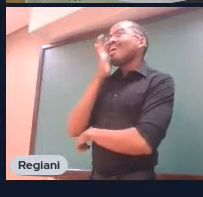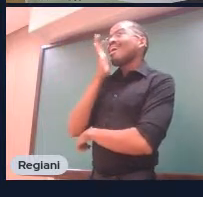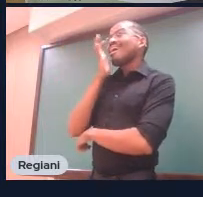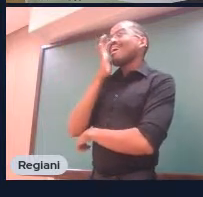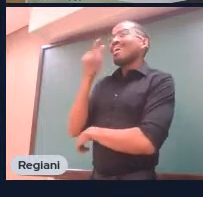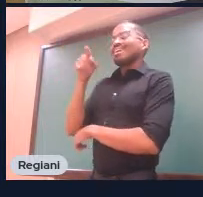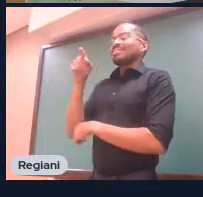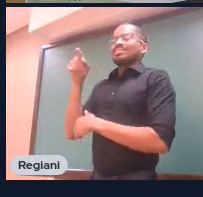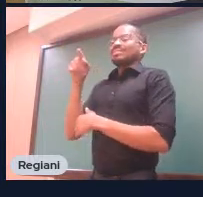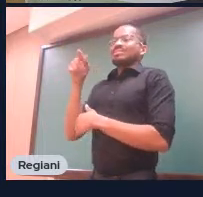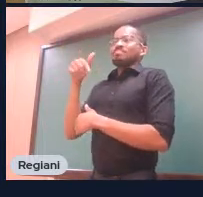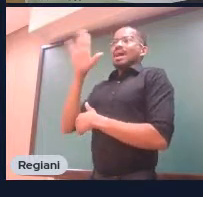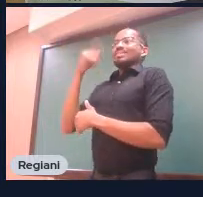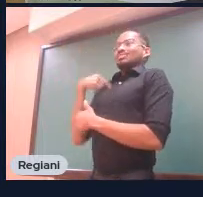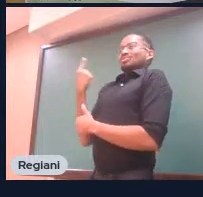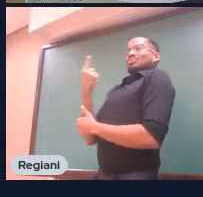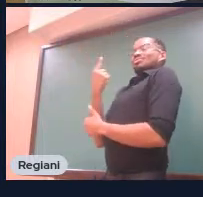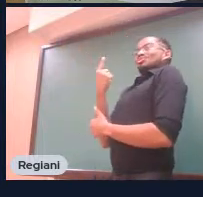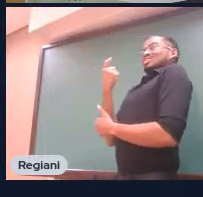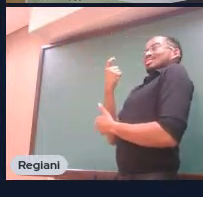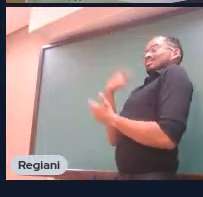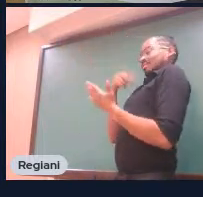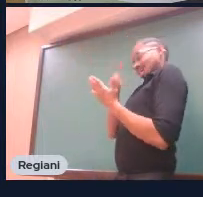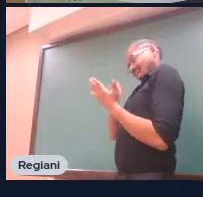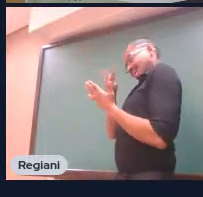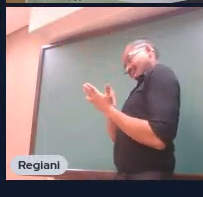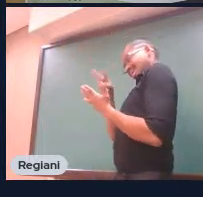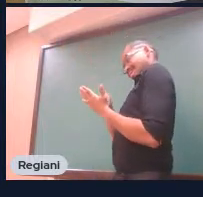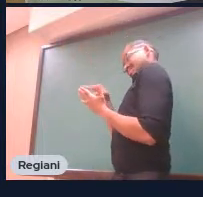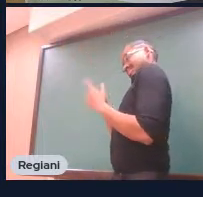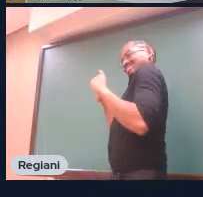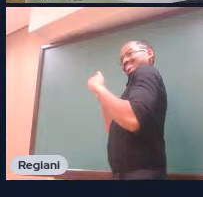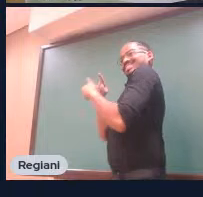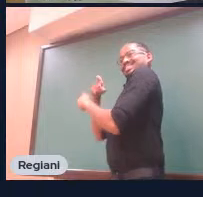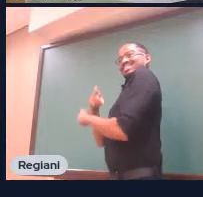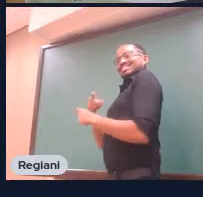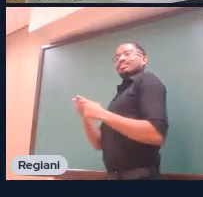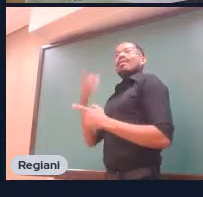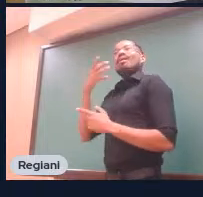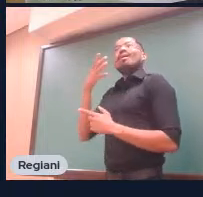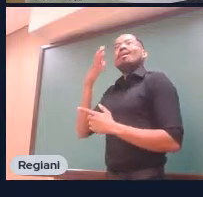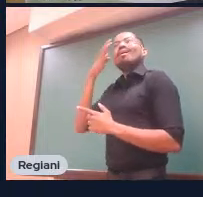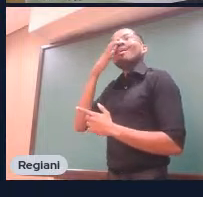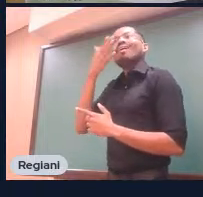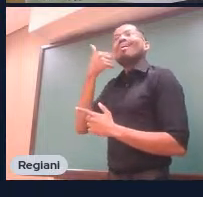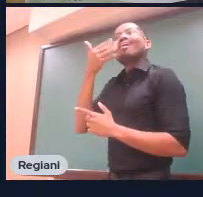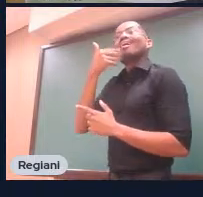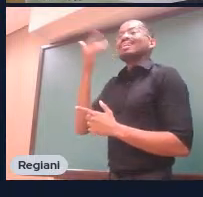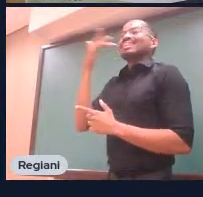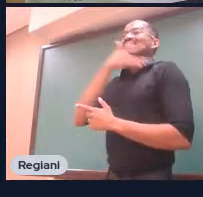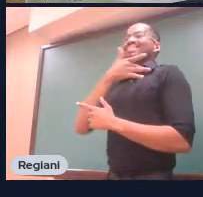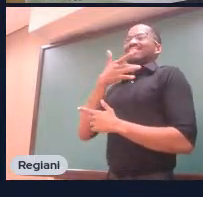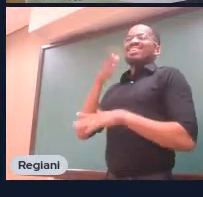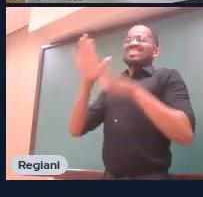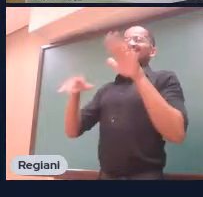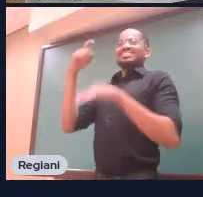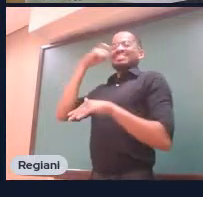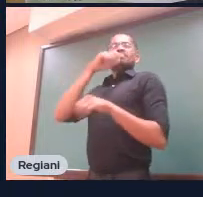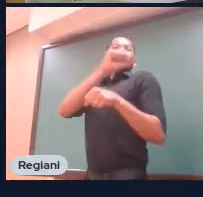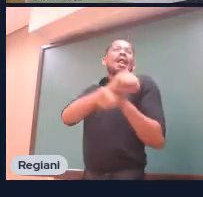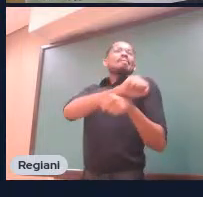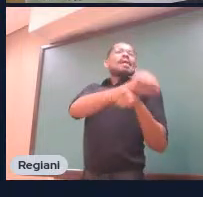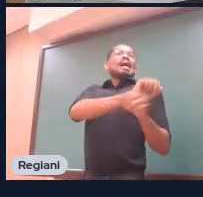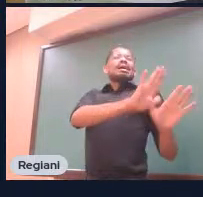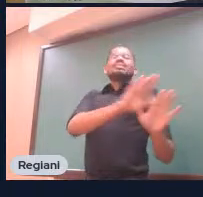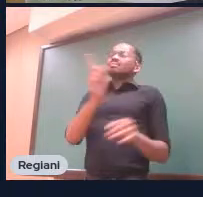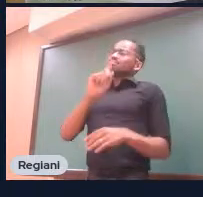estudo numa cadeira por meio de livros. Então, é complicado a gente falar, vamos parar para tomar um café?